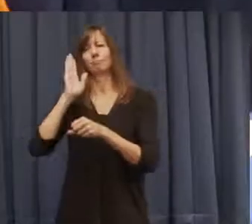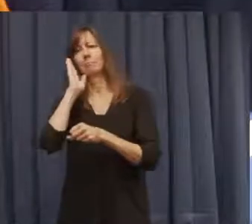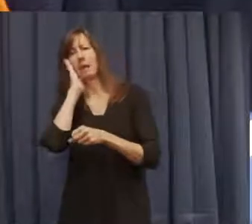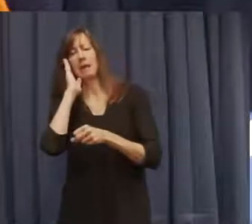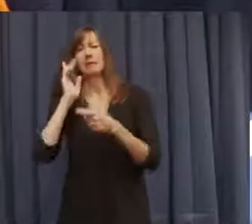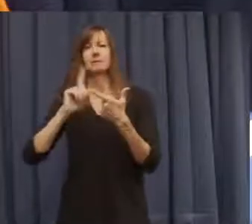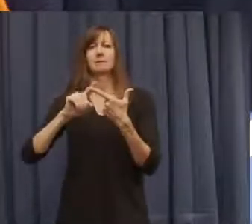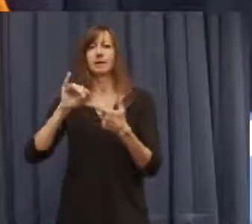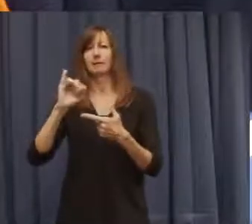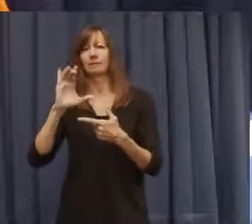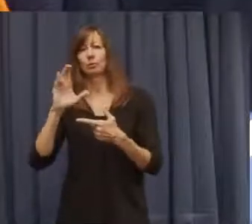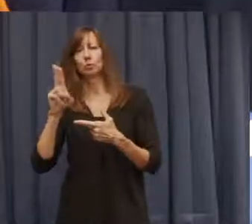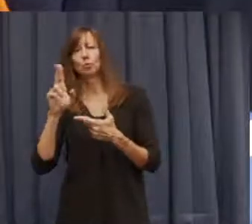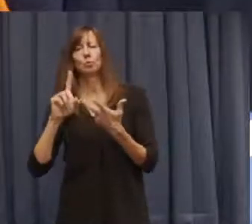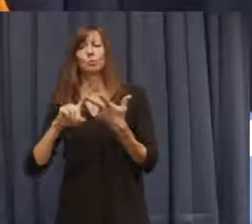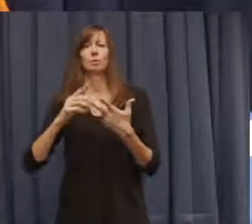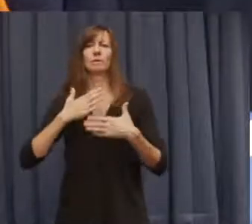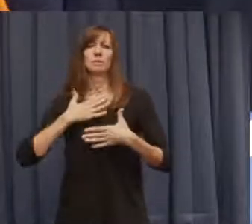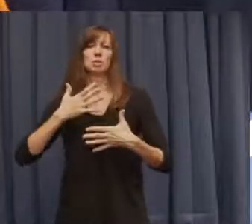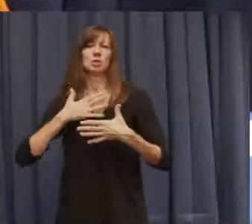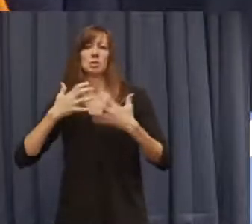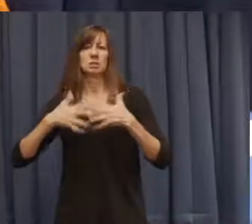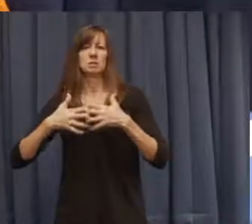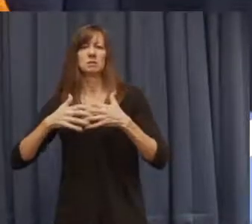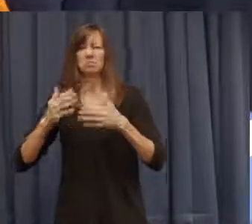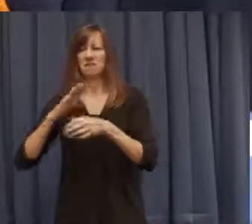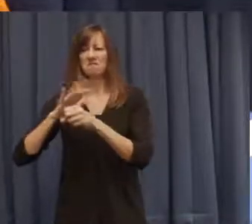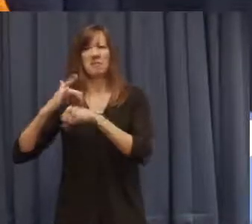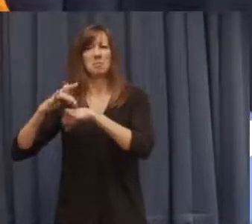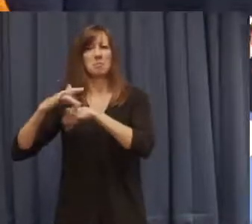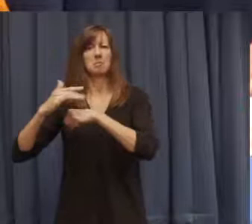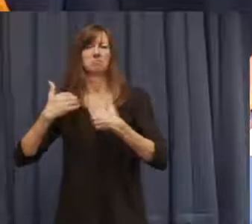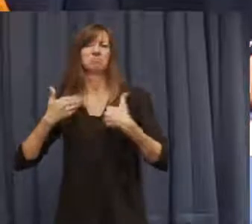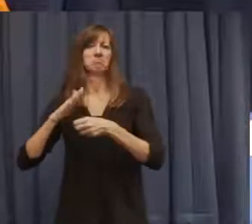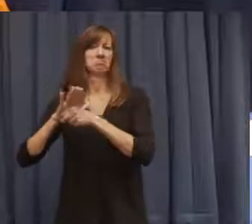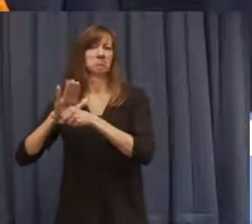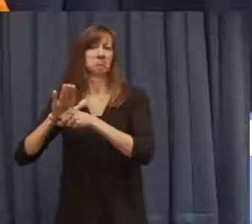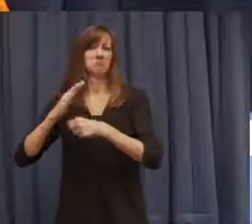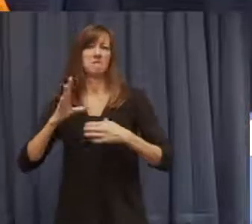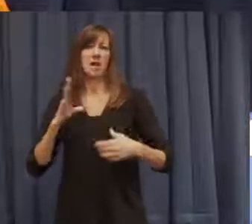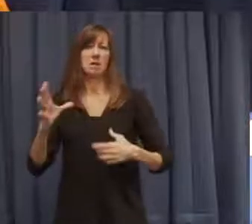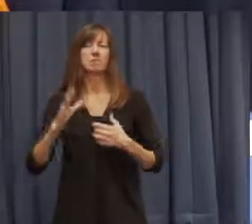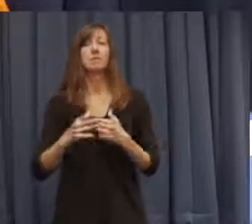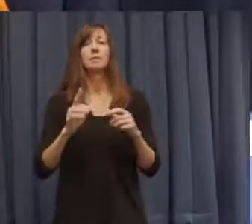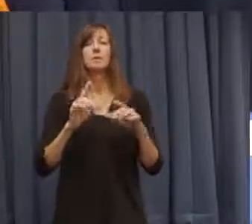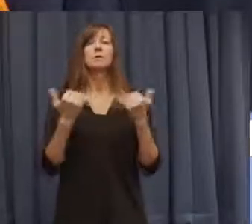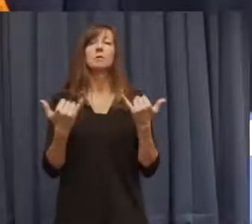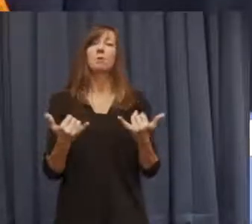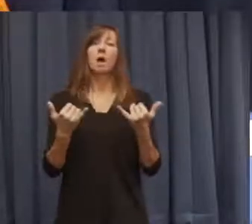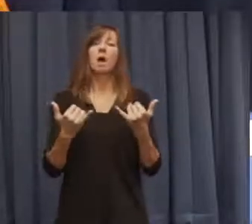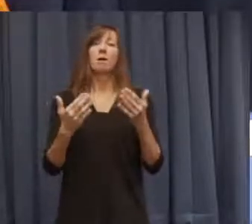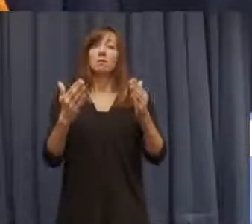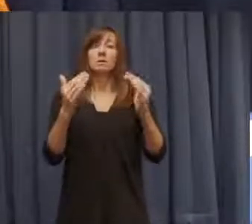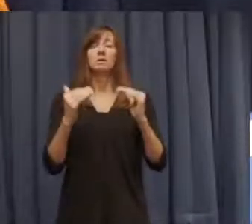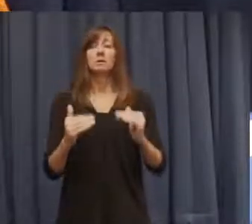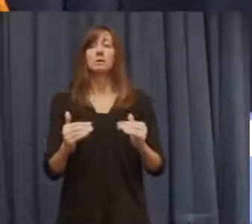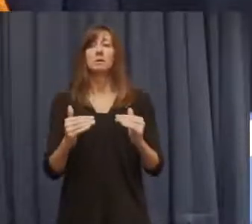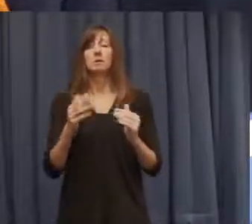So I want to talk a little bit about, in the vein